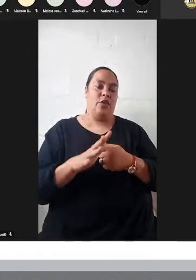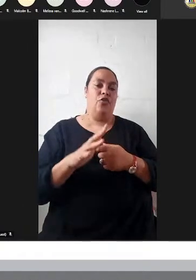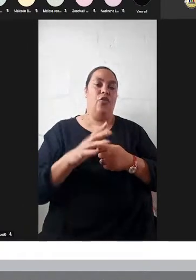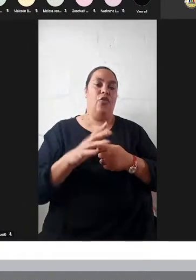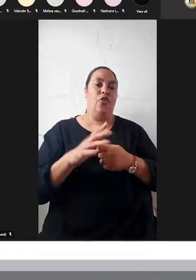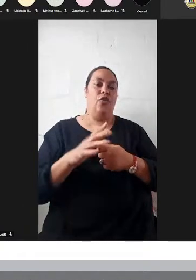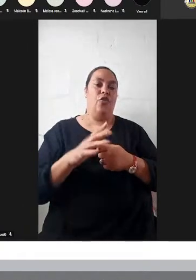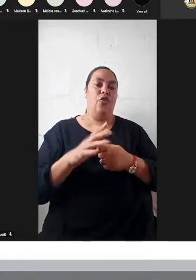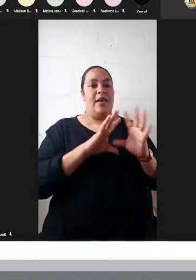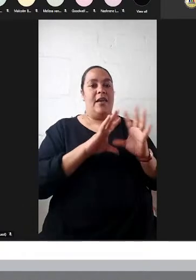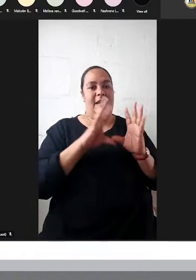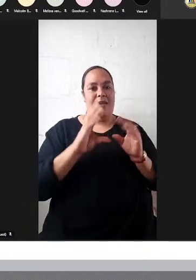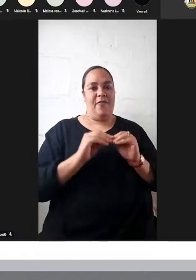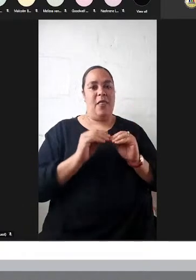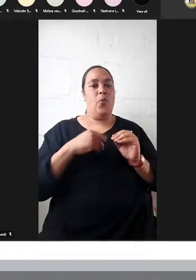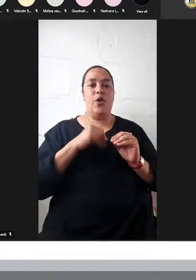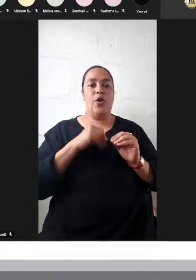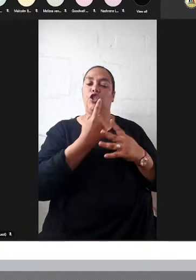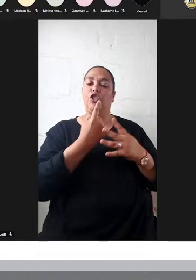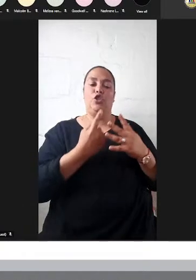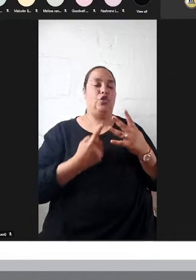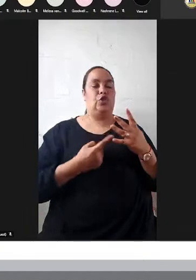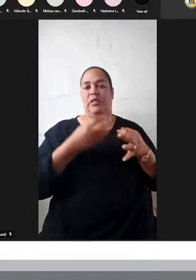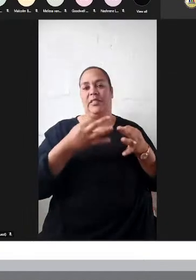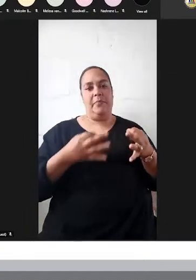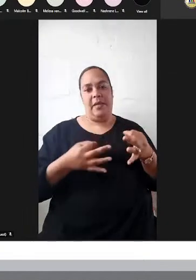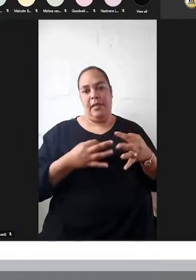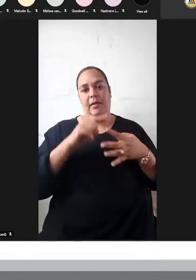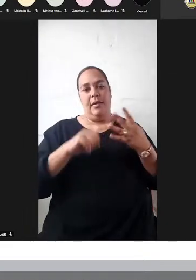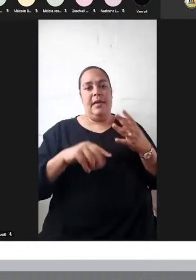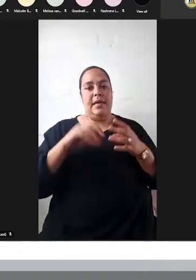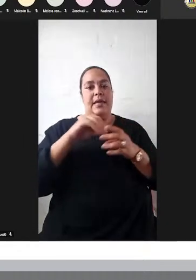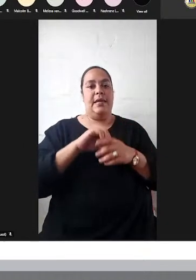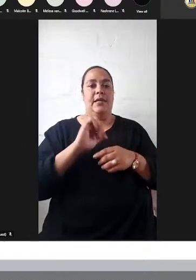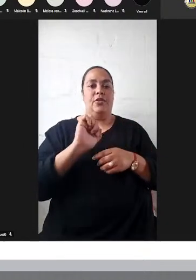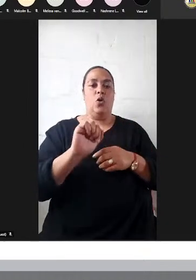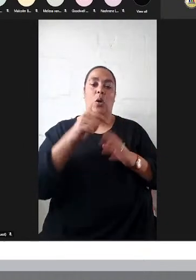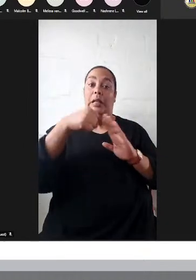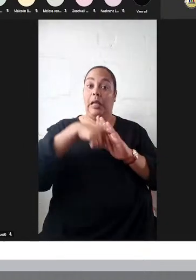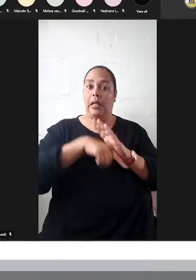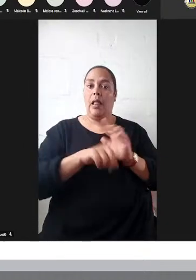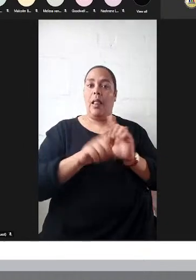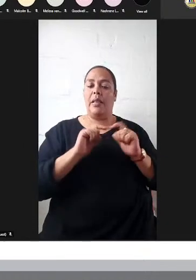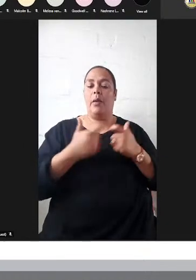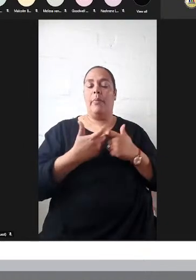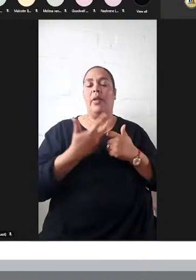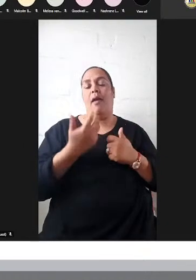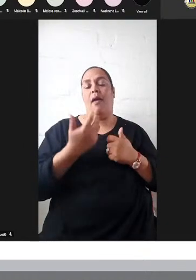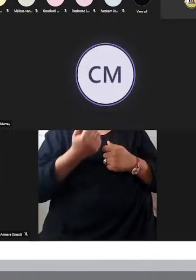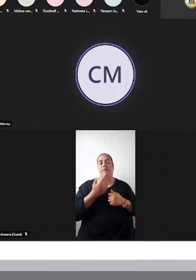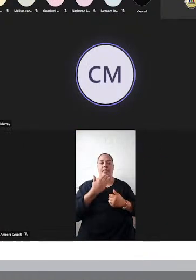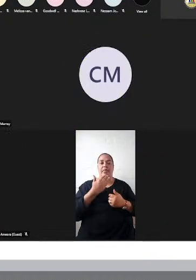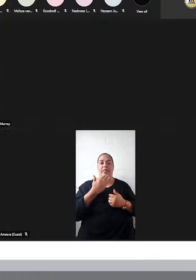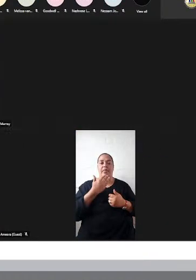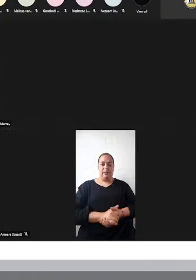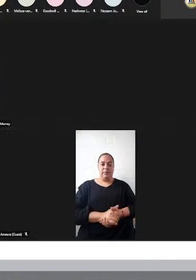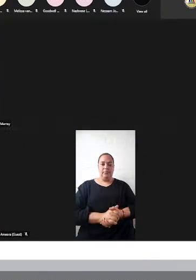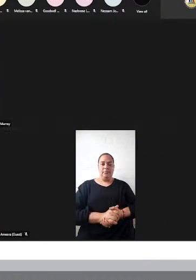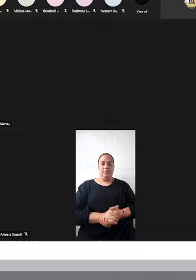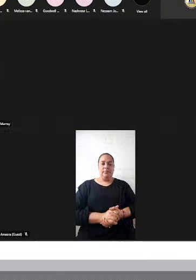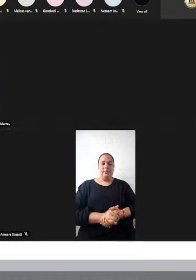didn't go through each one of those indicators in detail, but the committee does have them. Thank you.